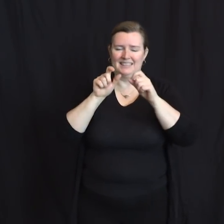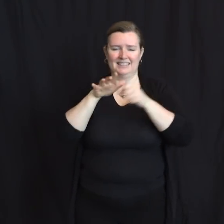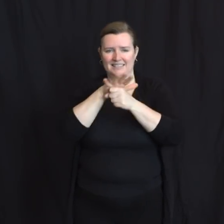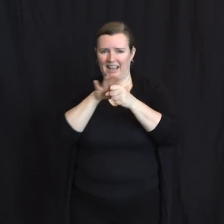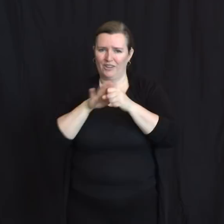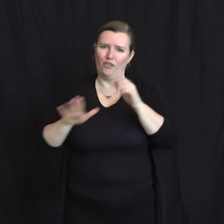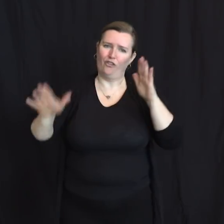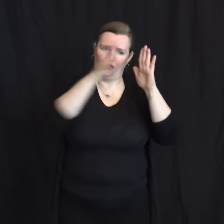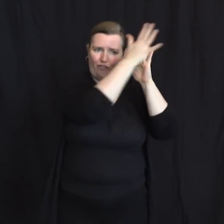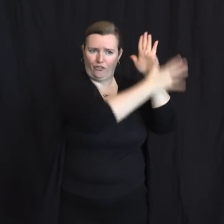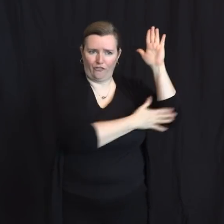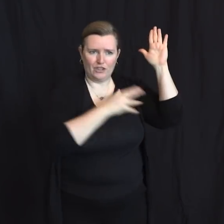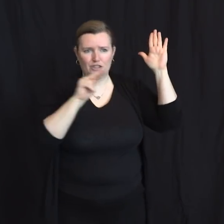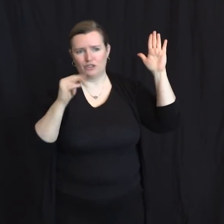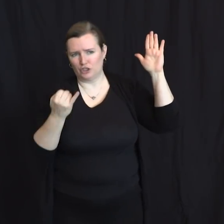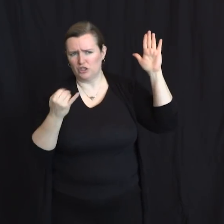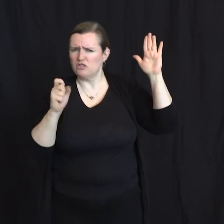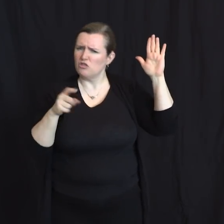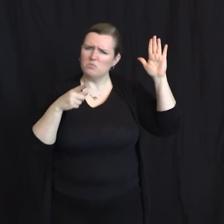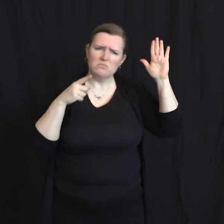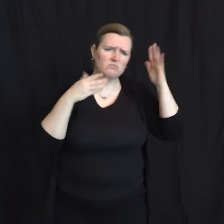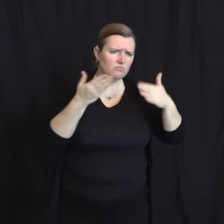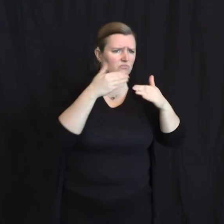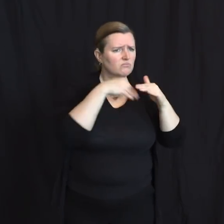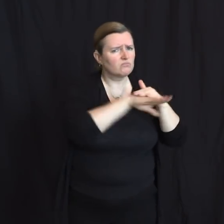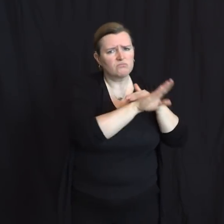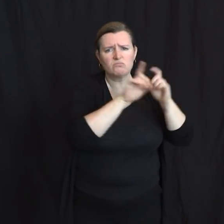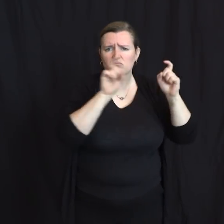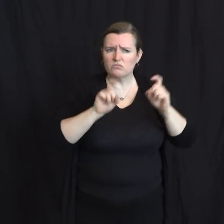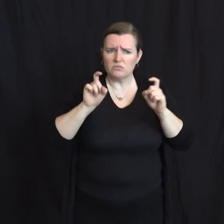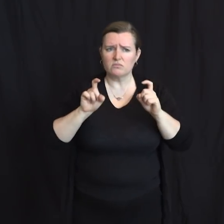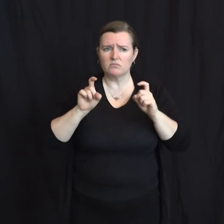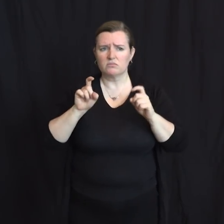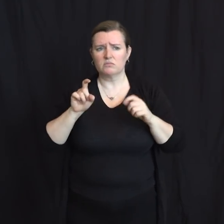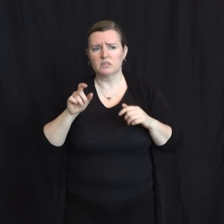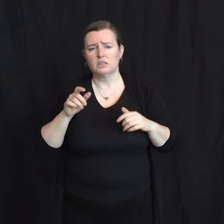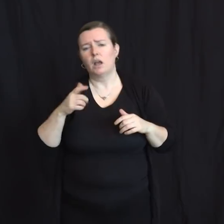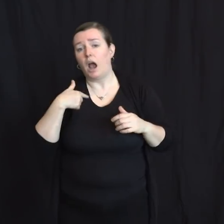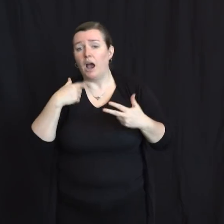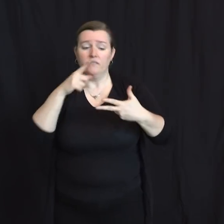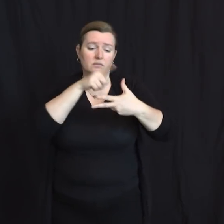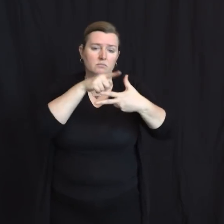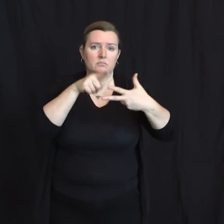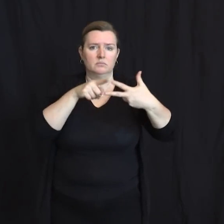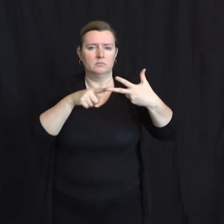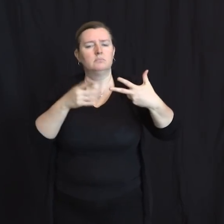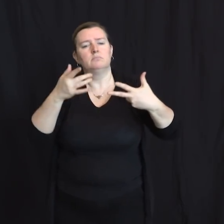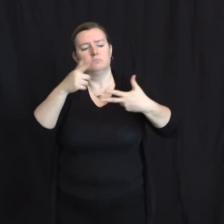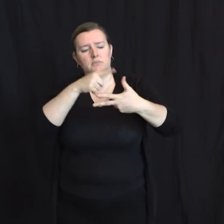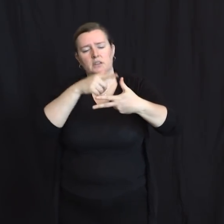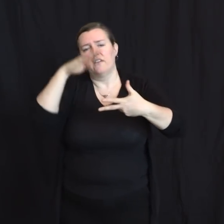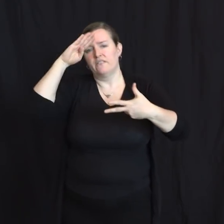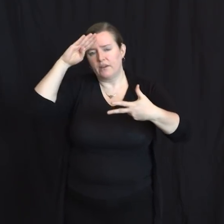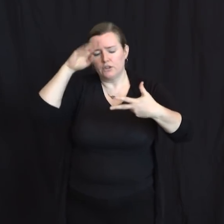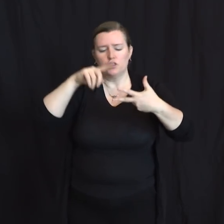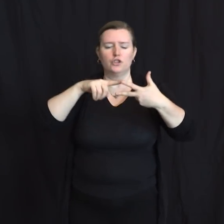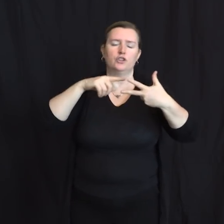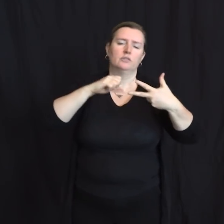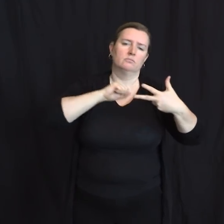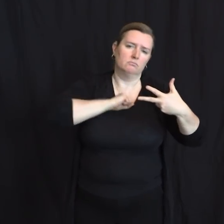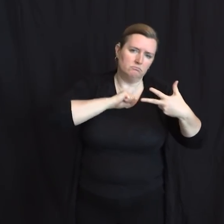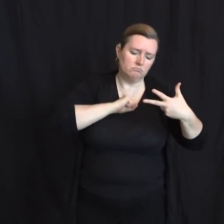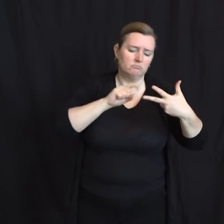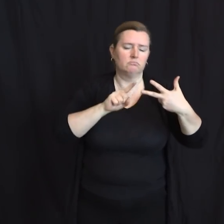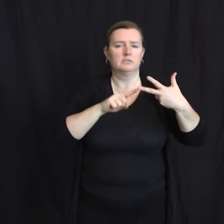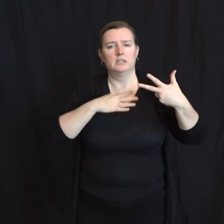and you should be able to go and get tested if you are having symptoms. It's still for symptomatic individuals. But if you're not